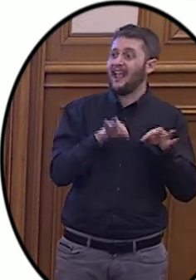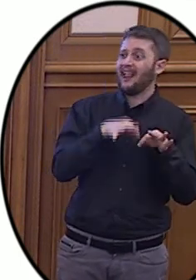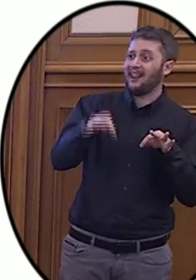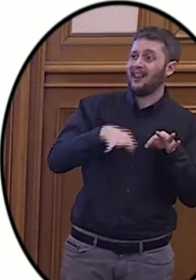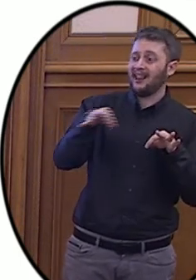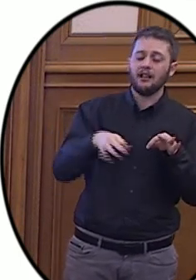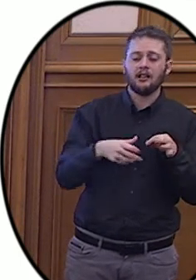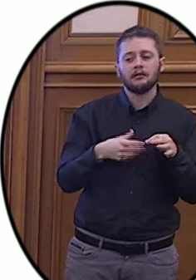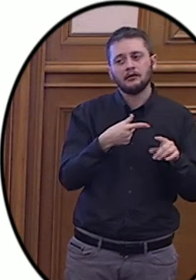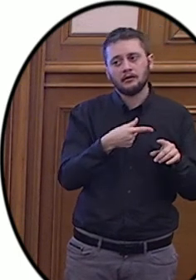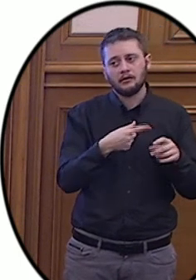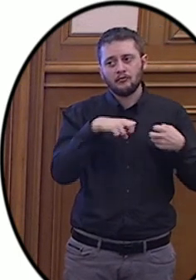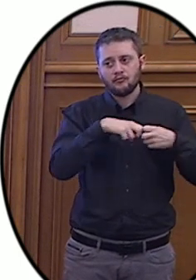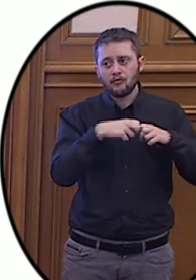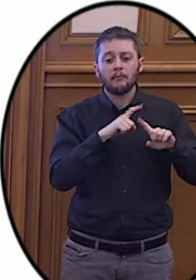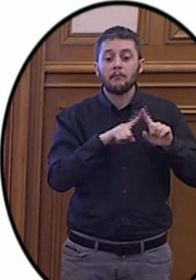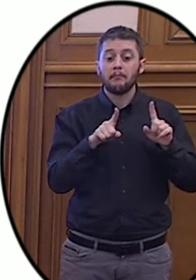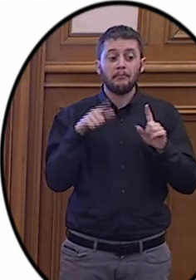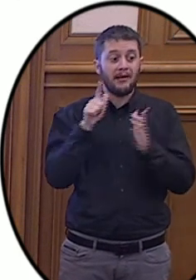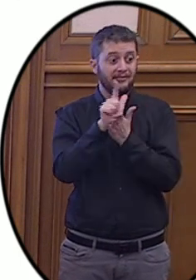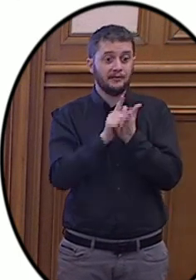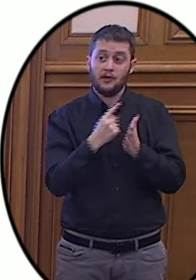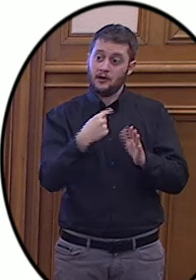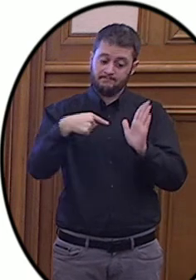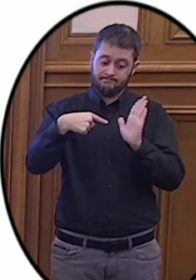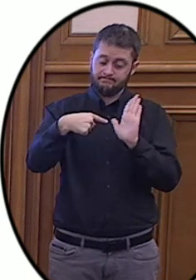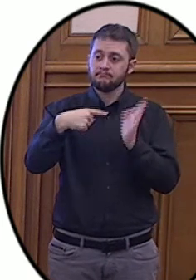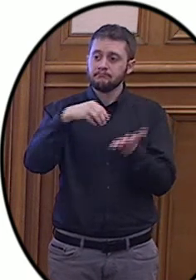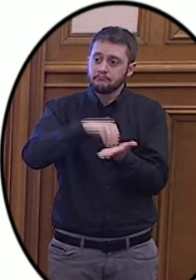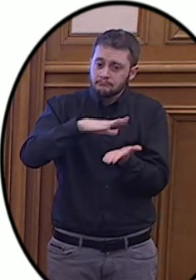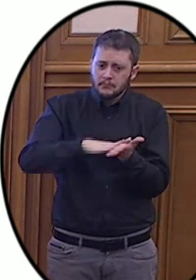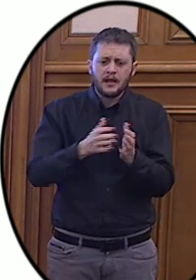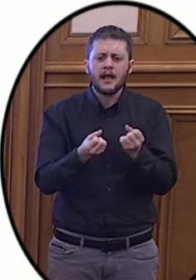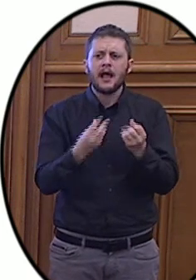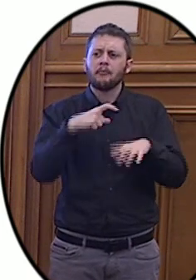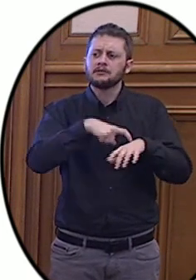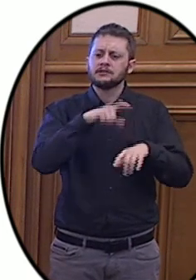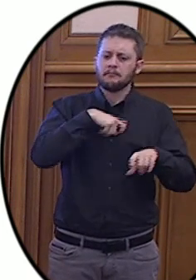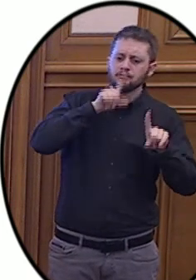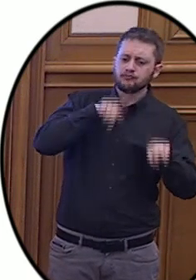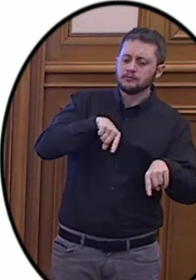law for their response.